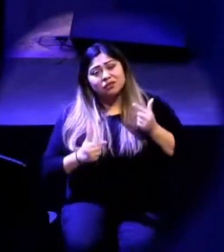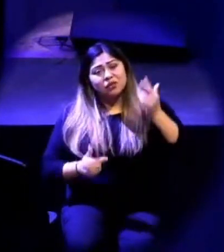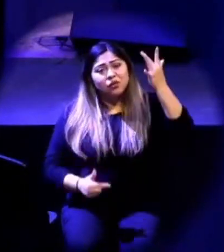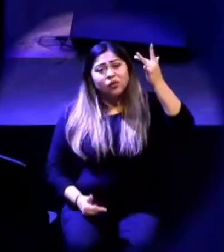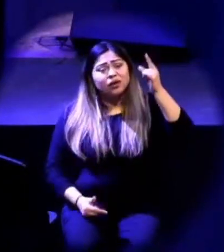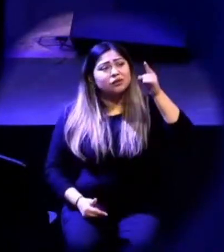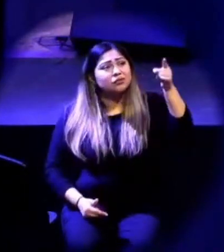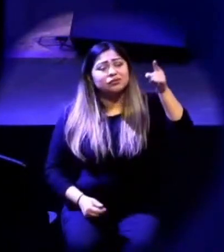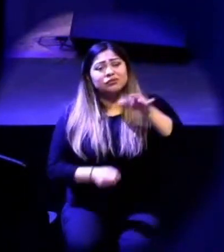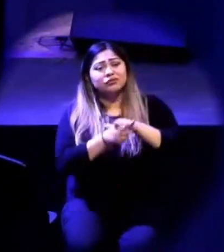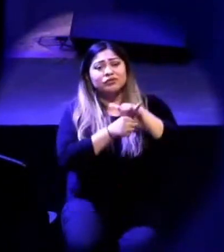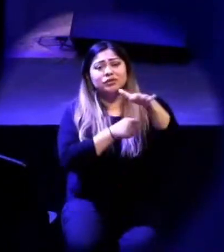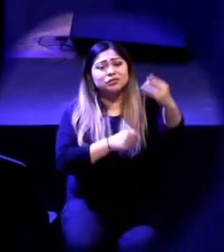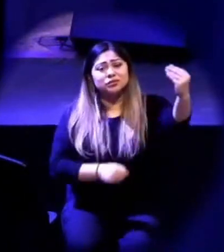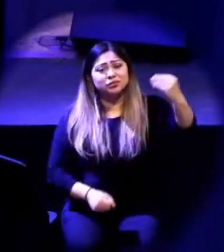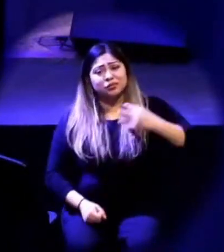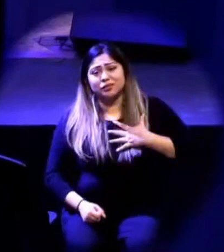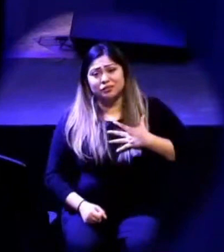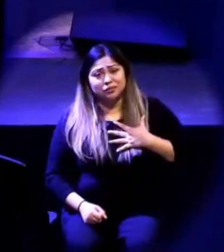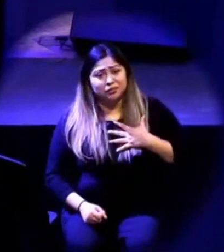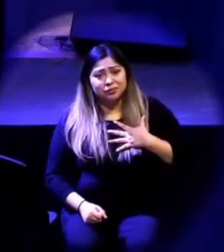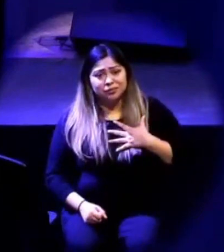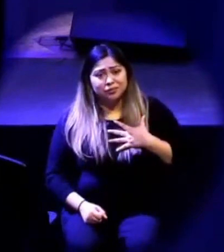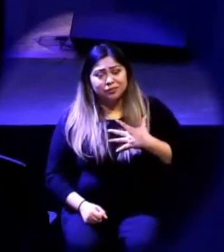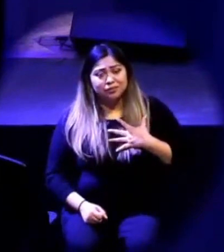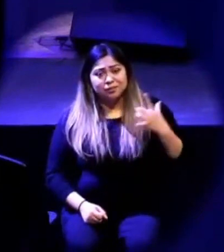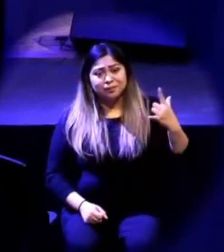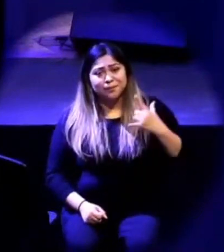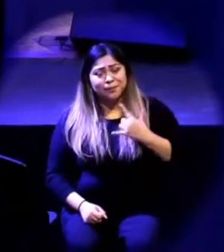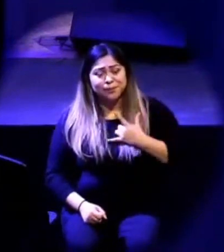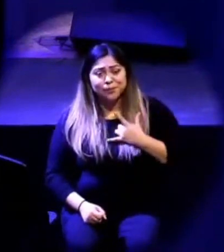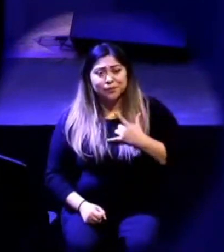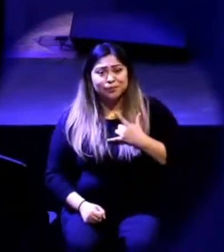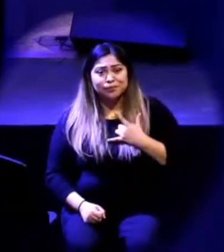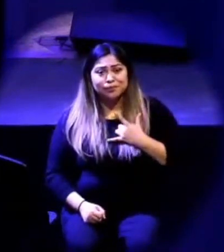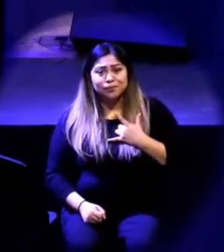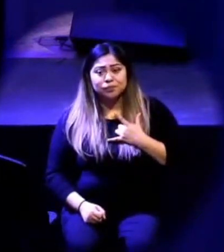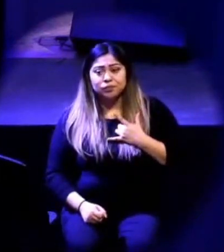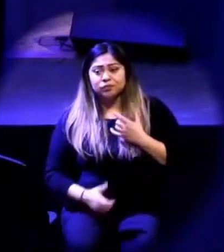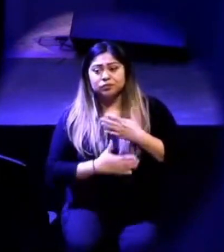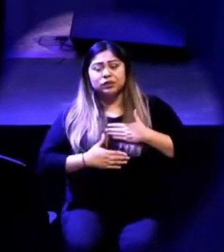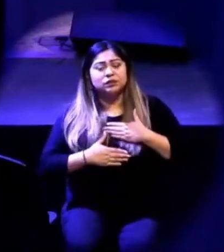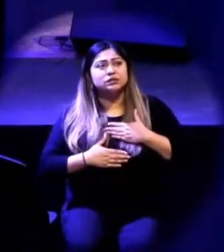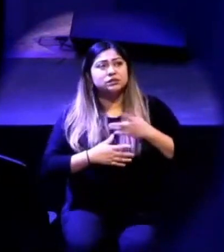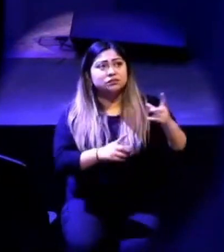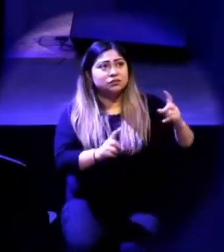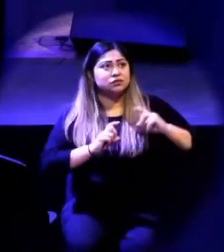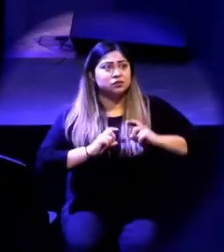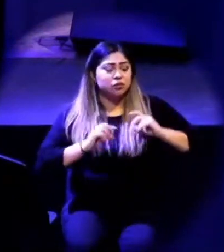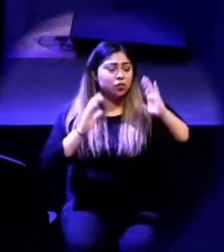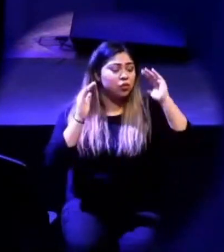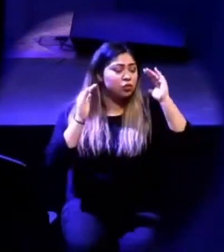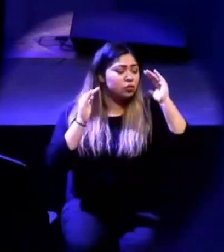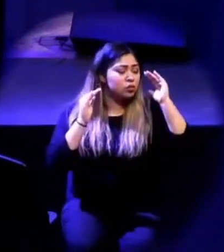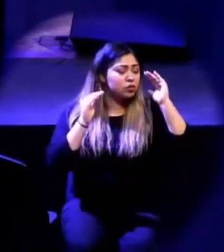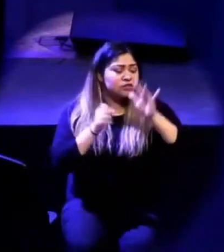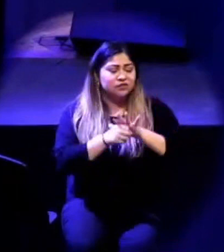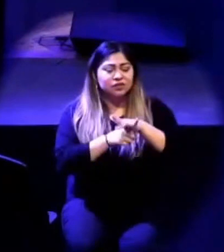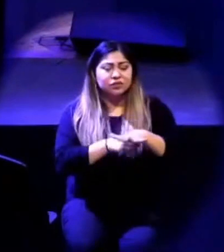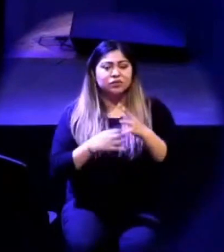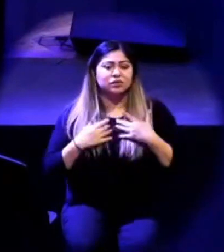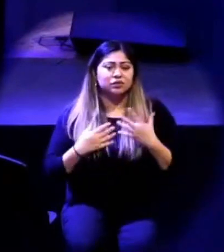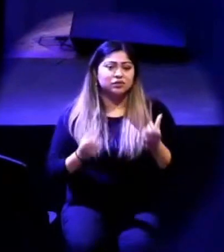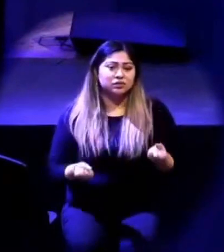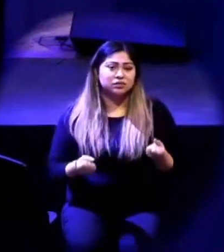are filled with grace and love. So Lord, give us hope, fill us with your courage to face each